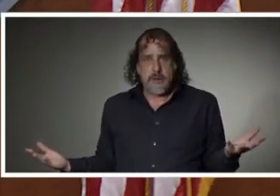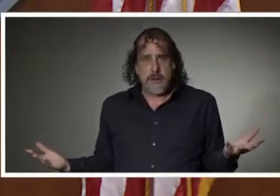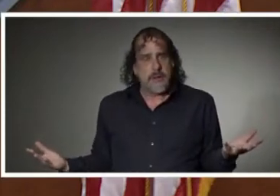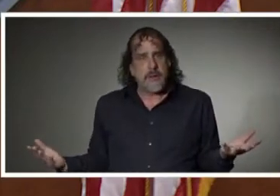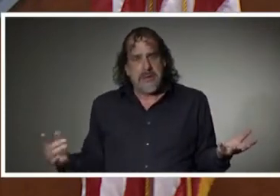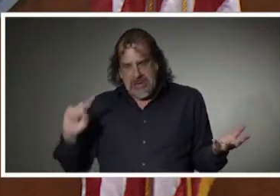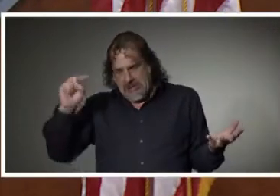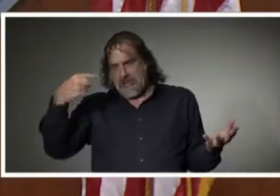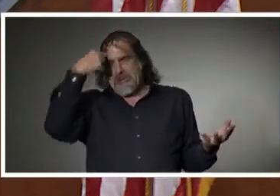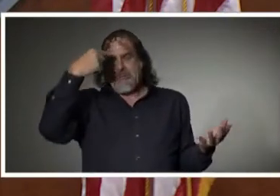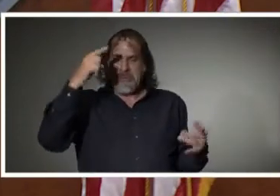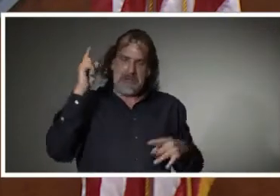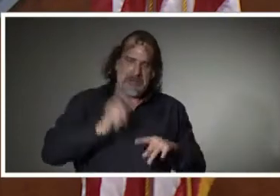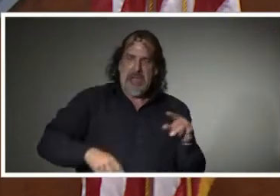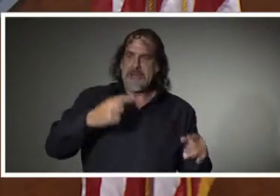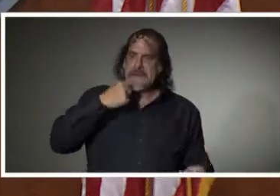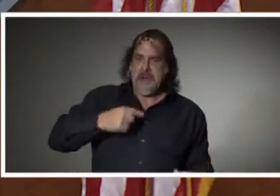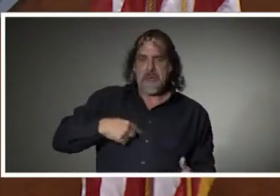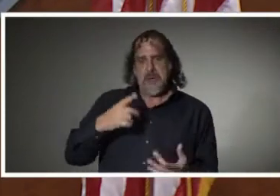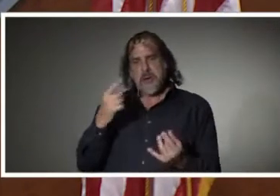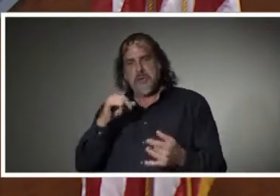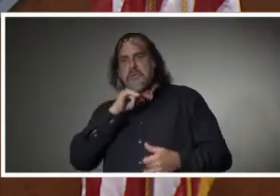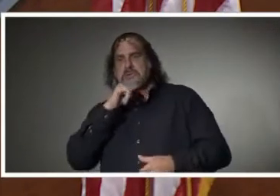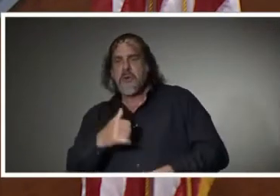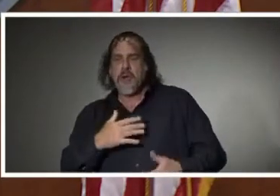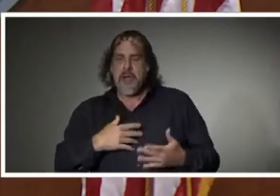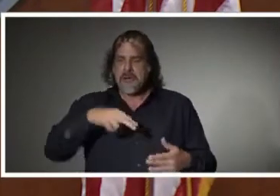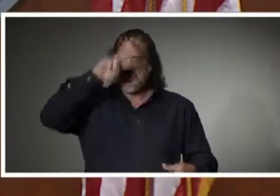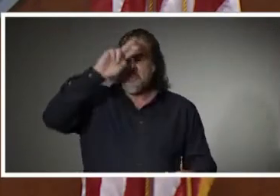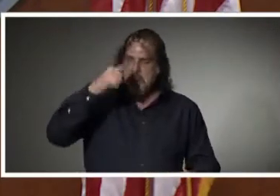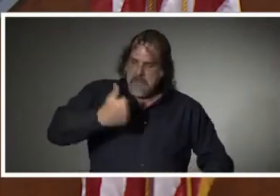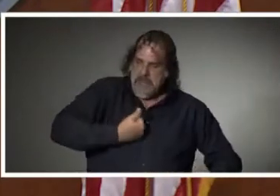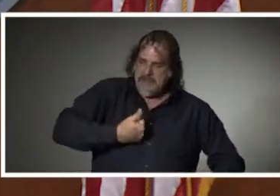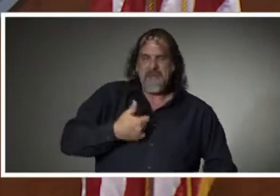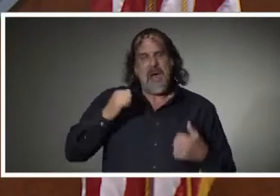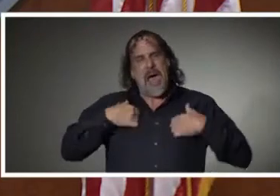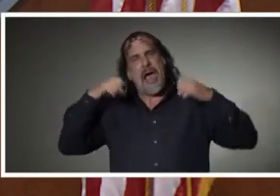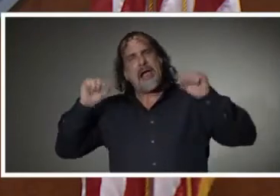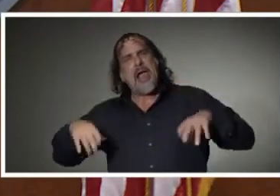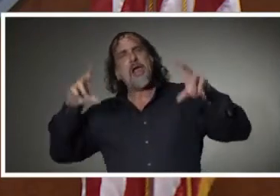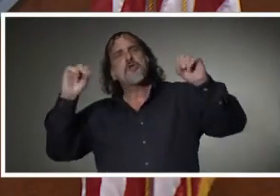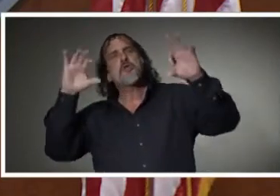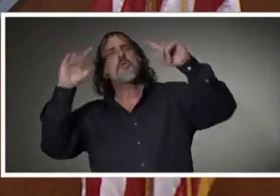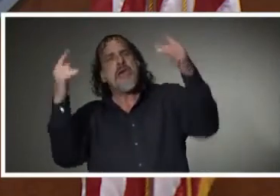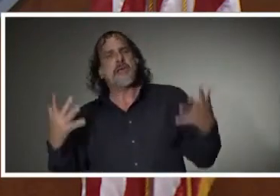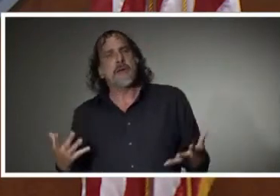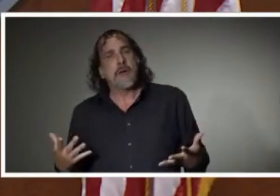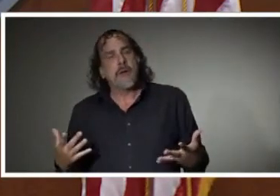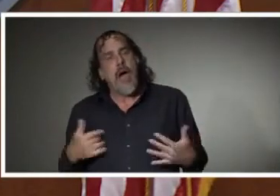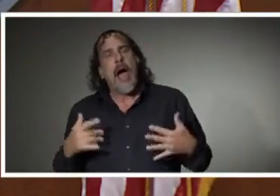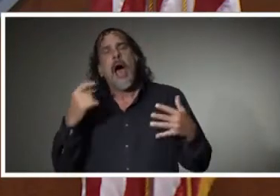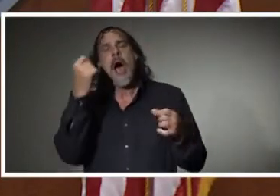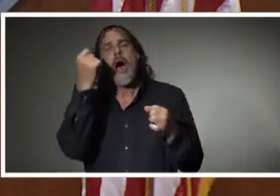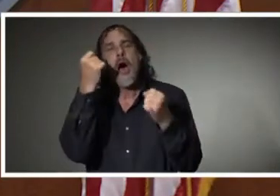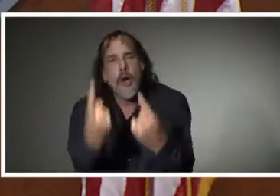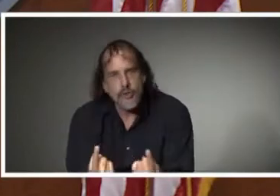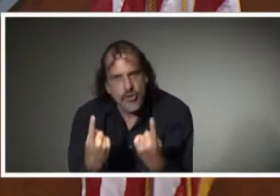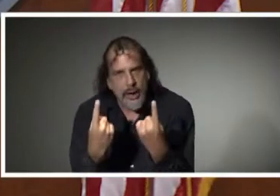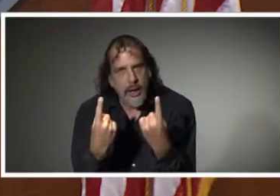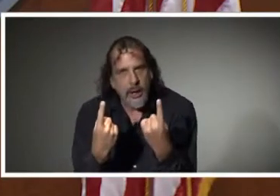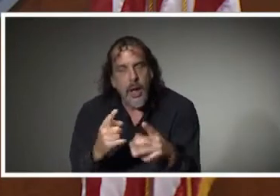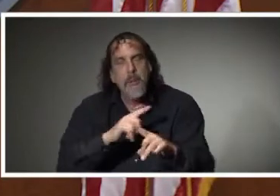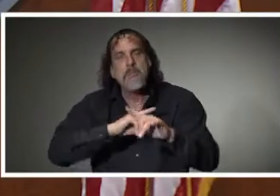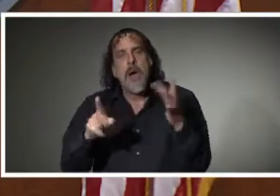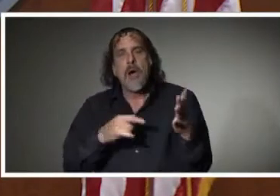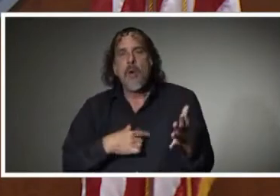Government ought not be able to tell you not to do something stupid to yourself. I'm with you. The problem when you're talking about a